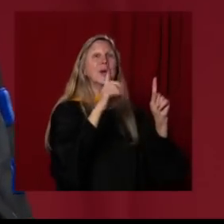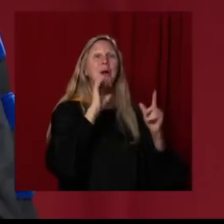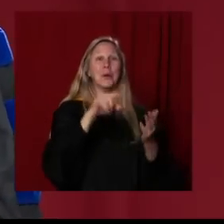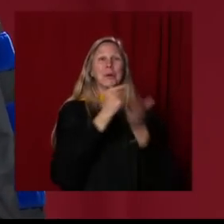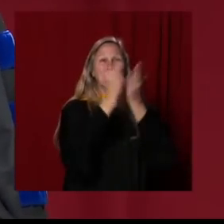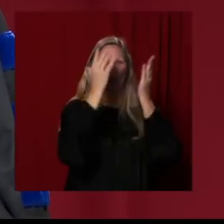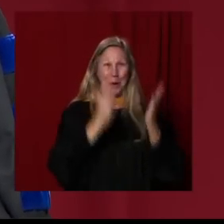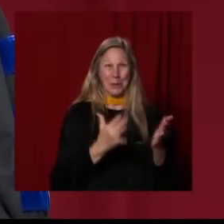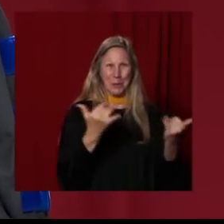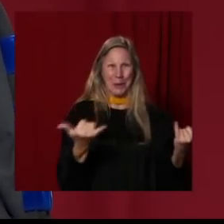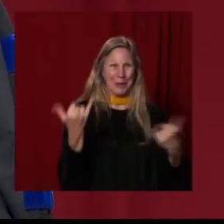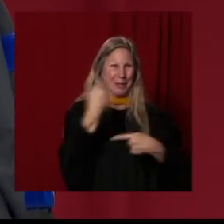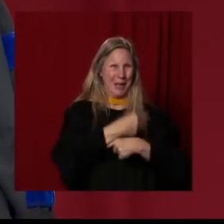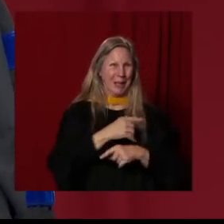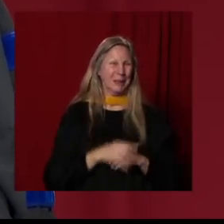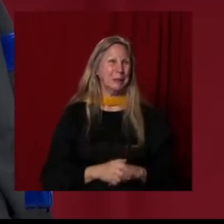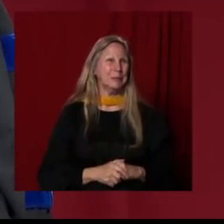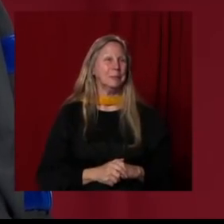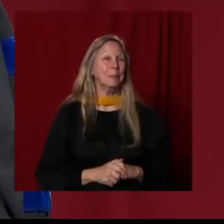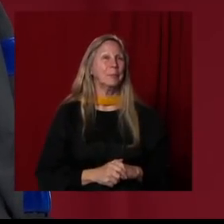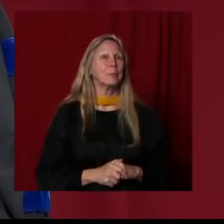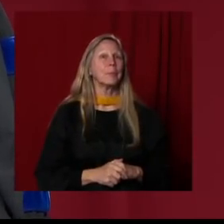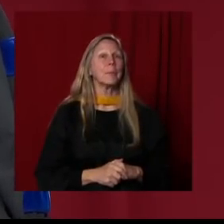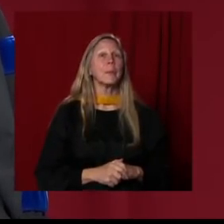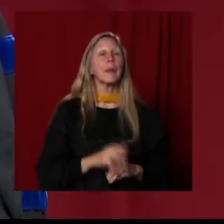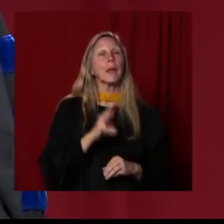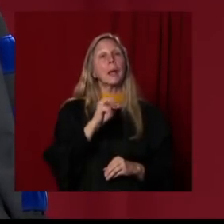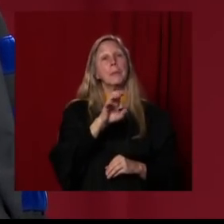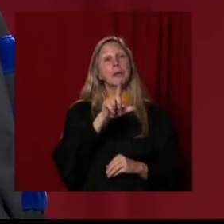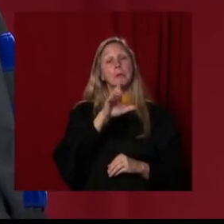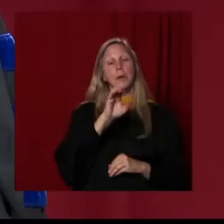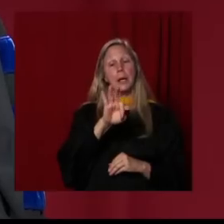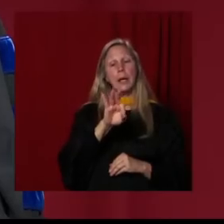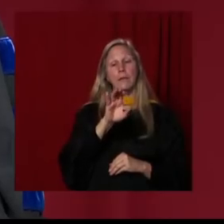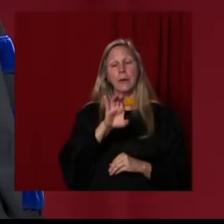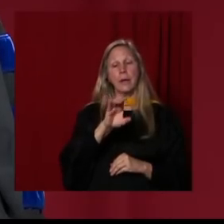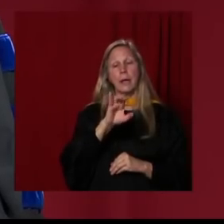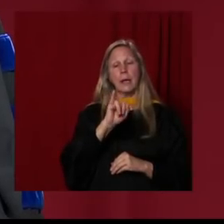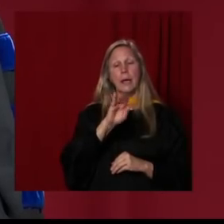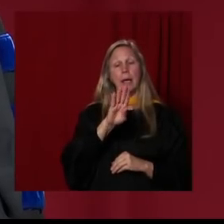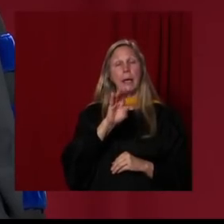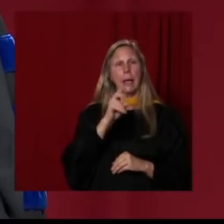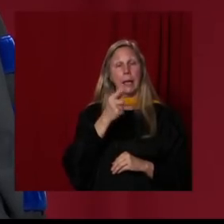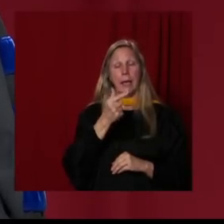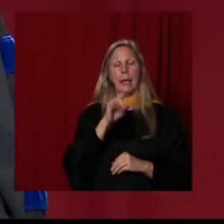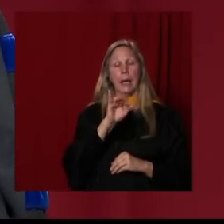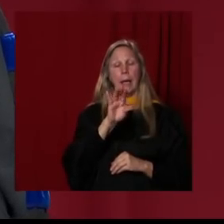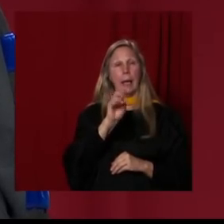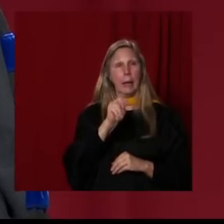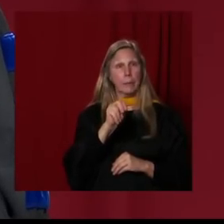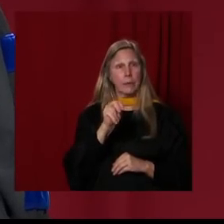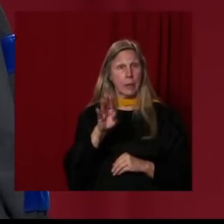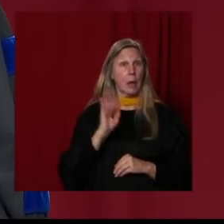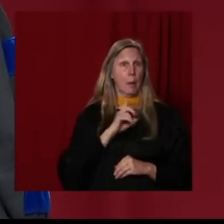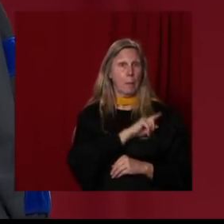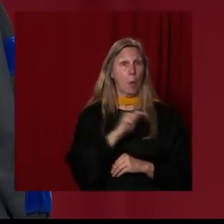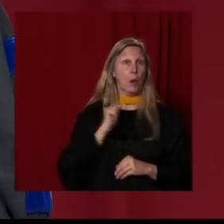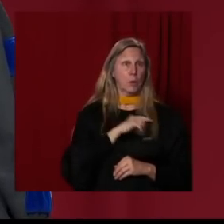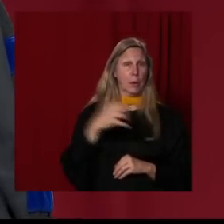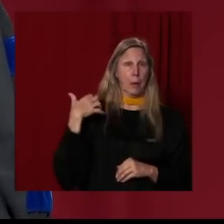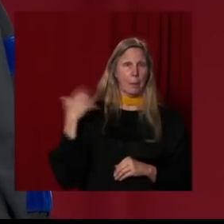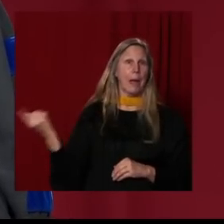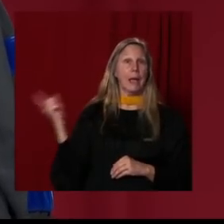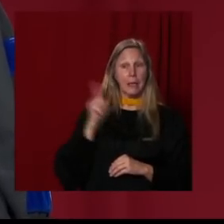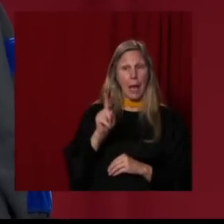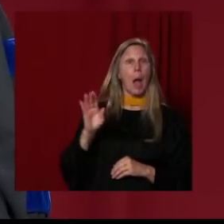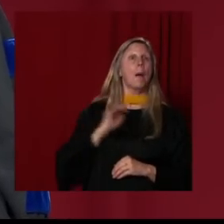graduating today. Mr. Cliff Gibson, Chair of the Board of Trustees, will now bring greetings